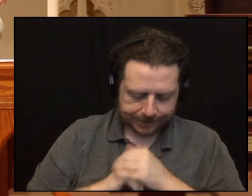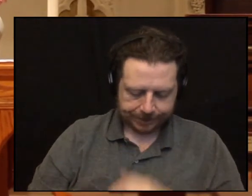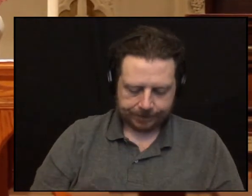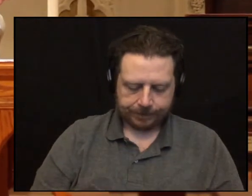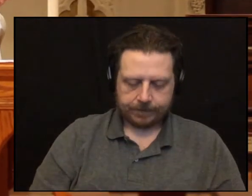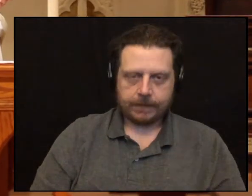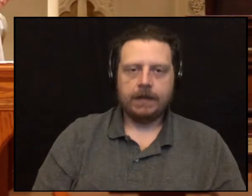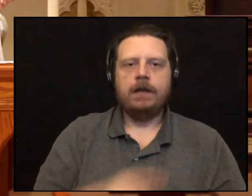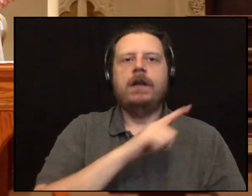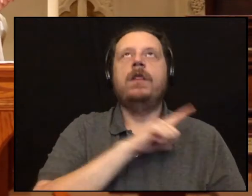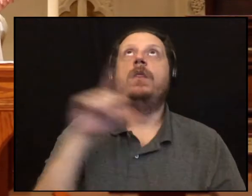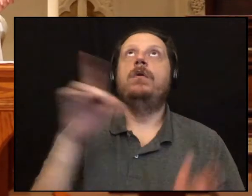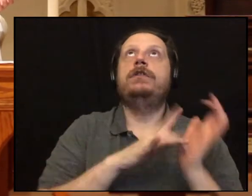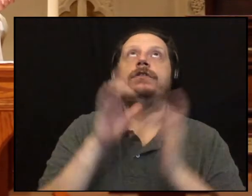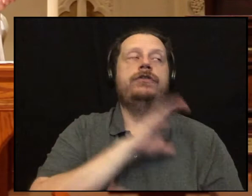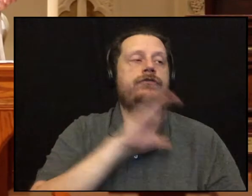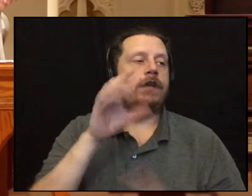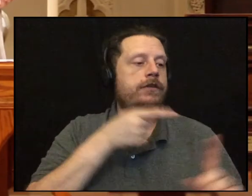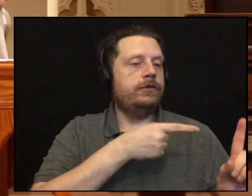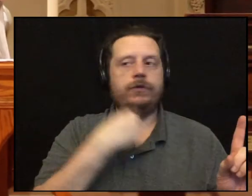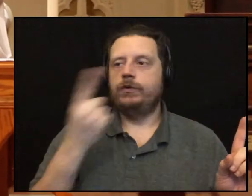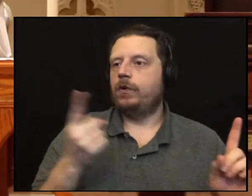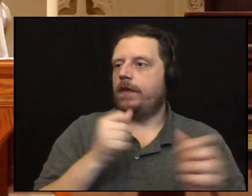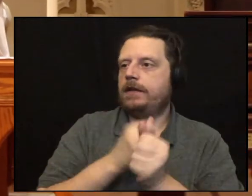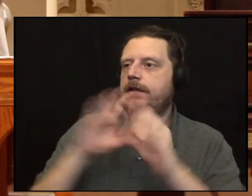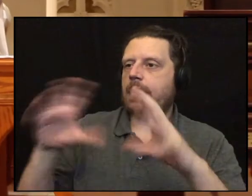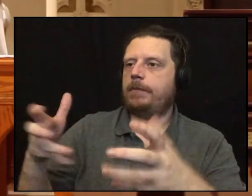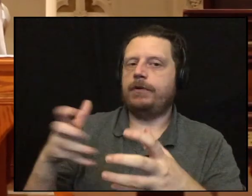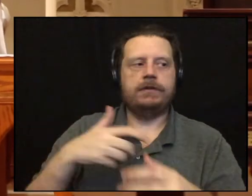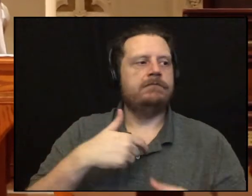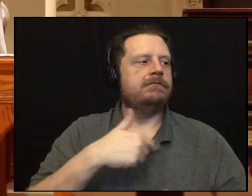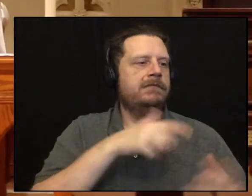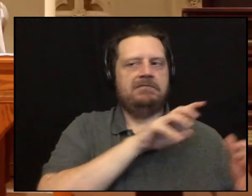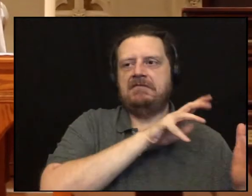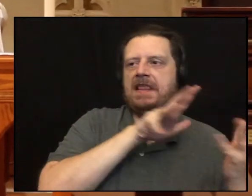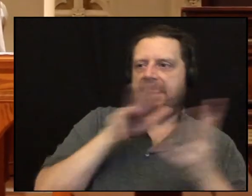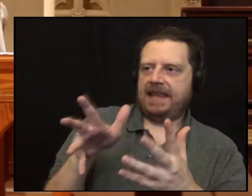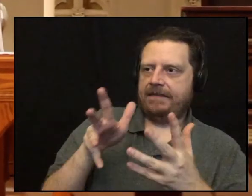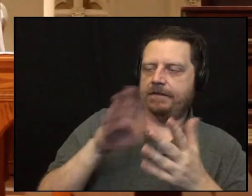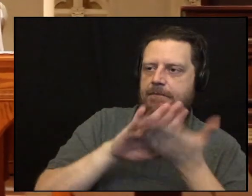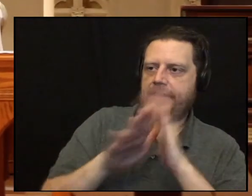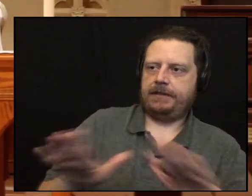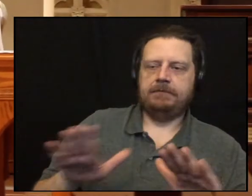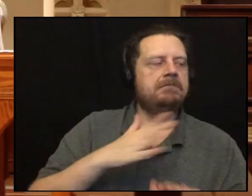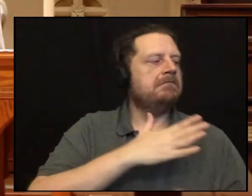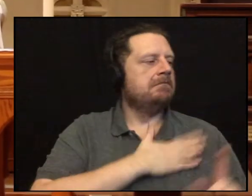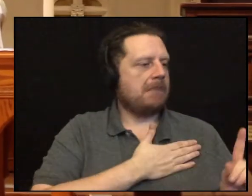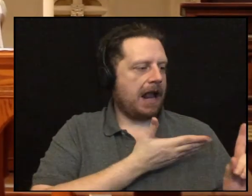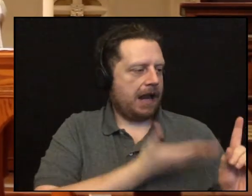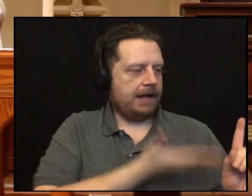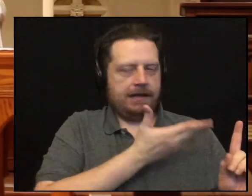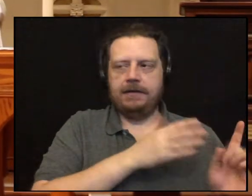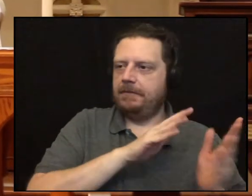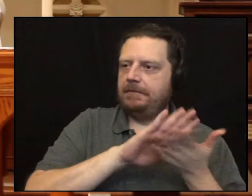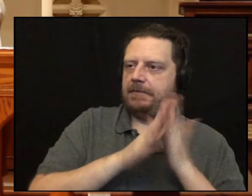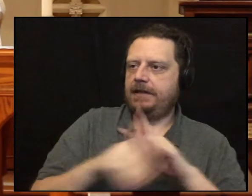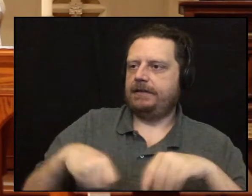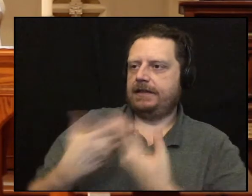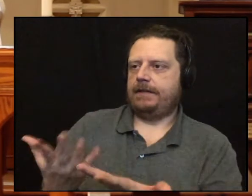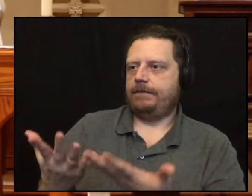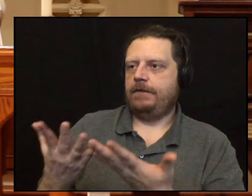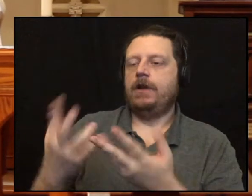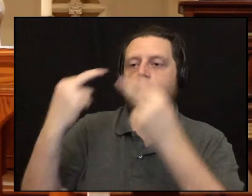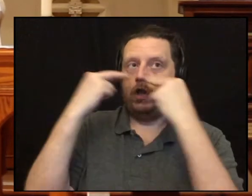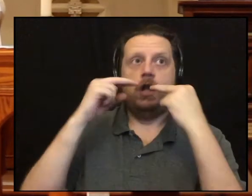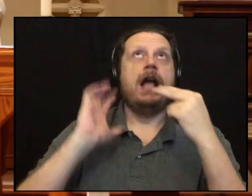Lord Jesus Christ, you said to your disciples, I leave you peace, my peace I give you. look not on our sins, but on the